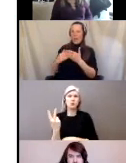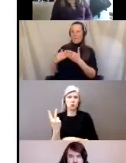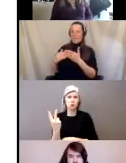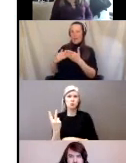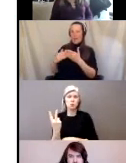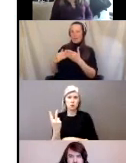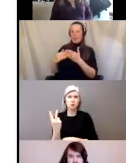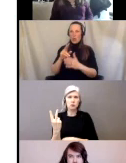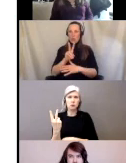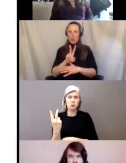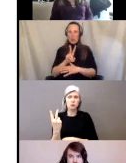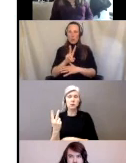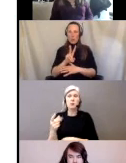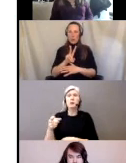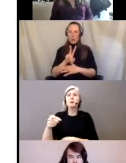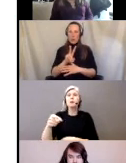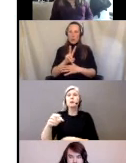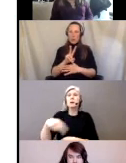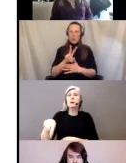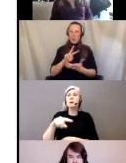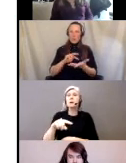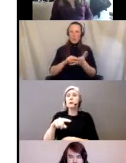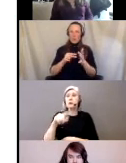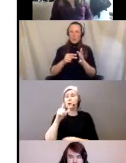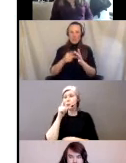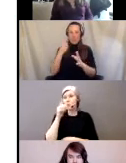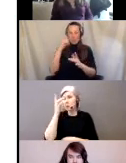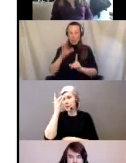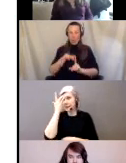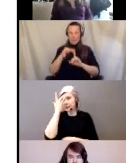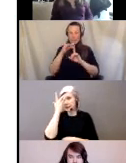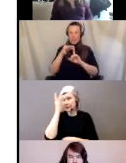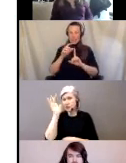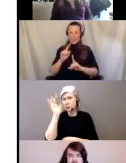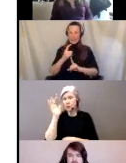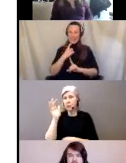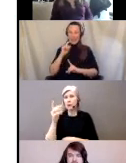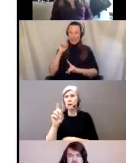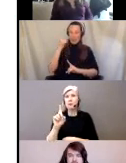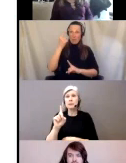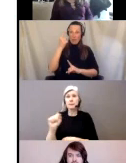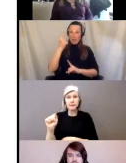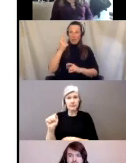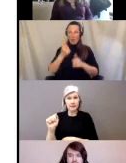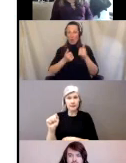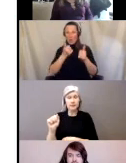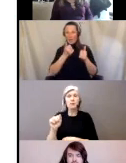And for people with intellectual deficiencies are in group 2.